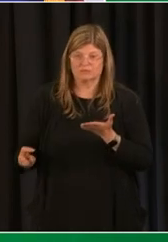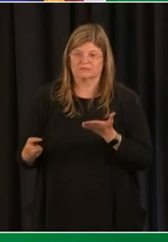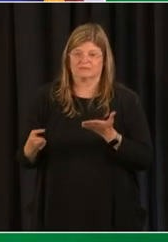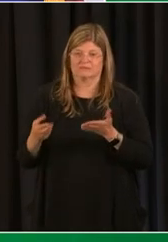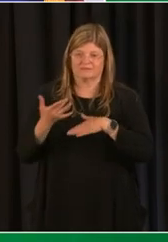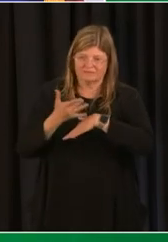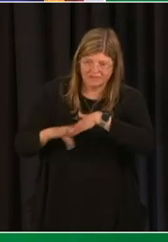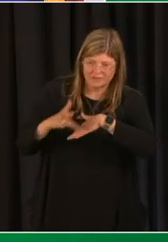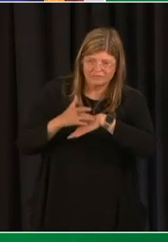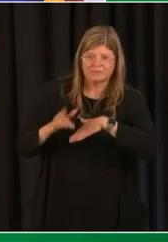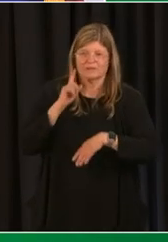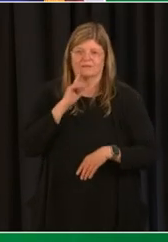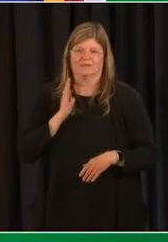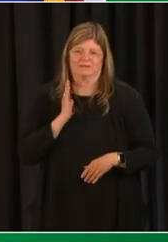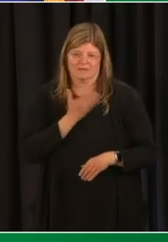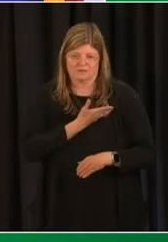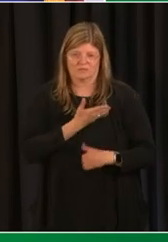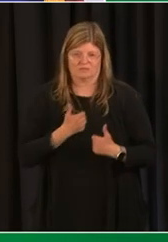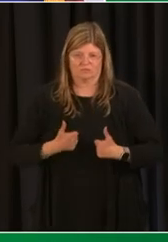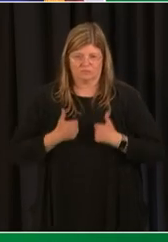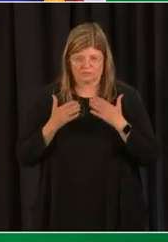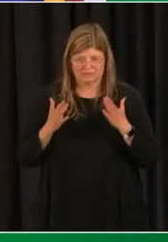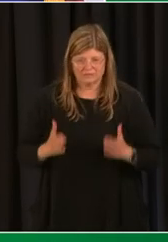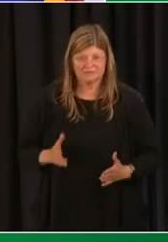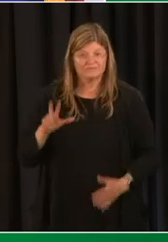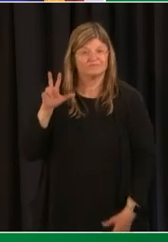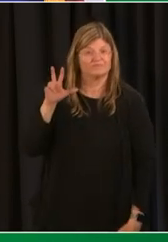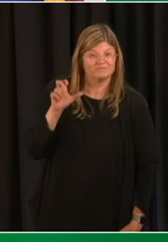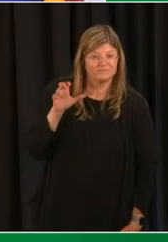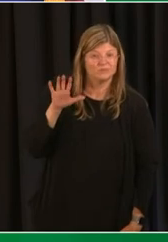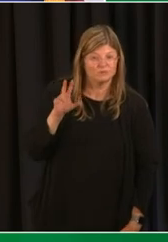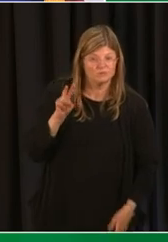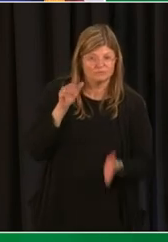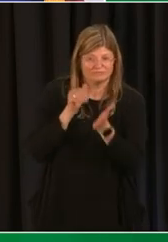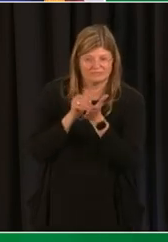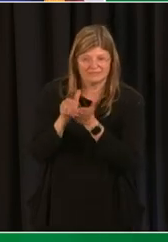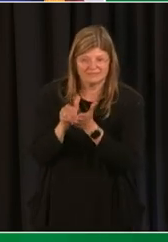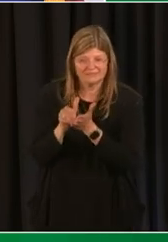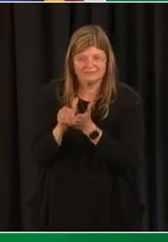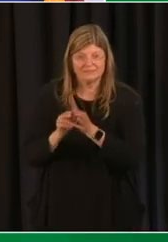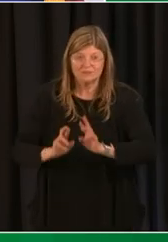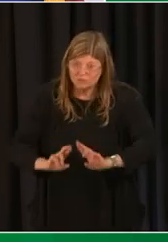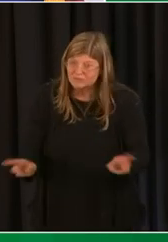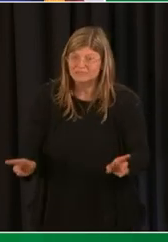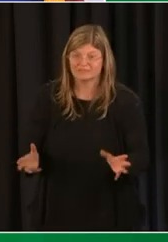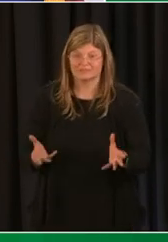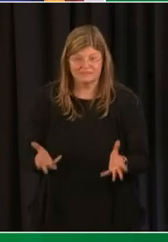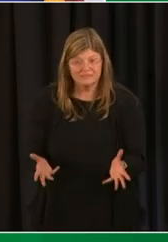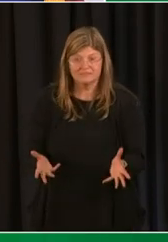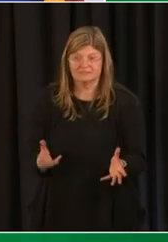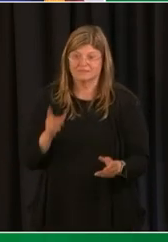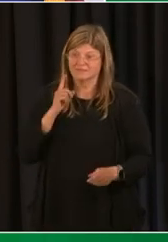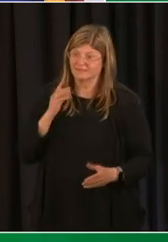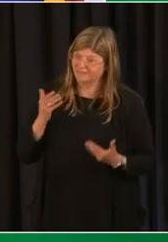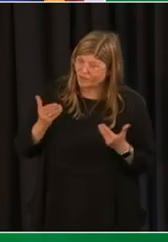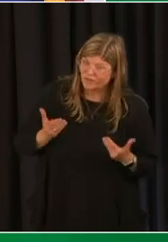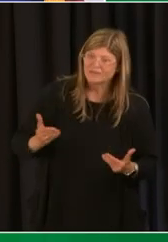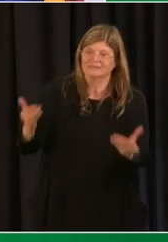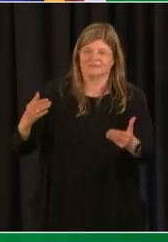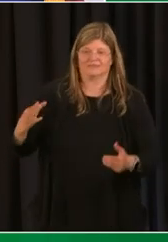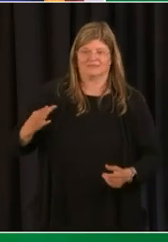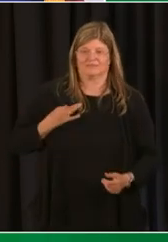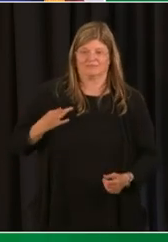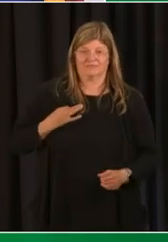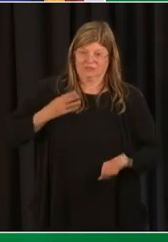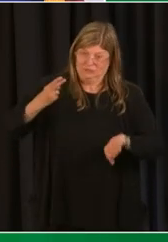available for our residents. And so there's $352 million on the table. If we apply and